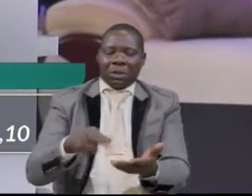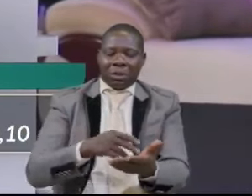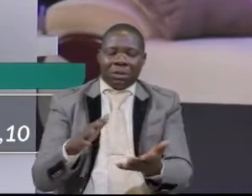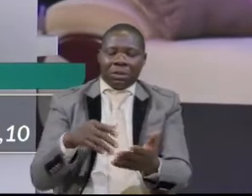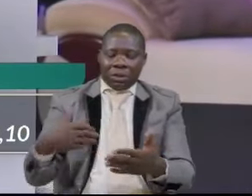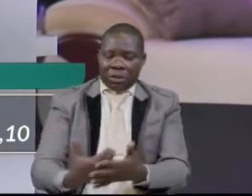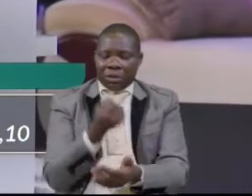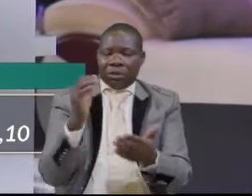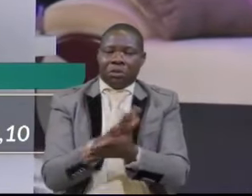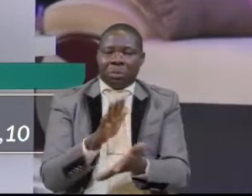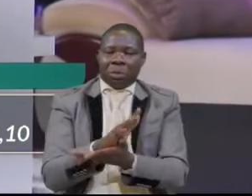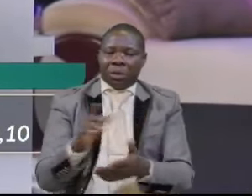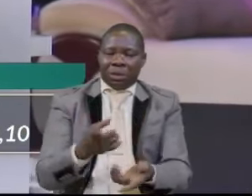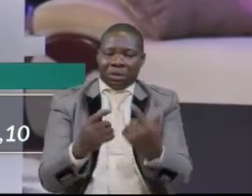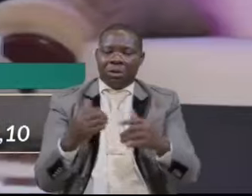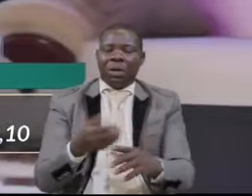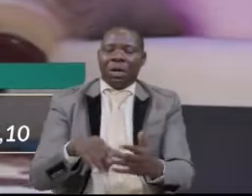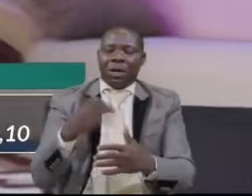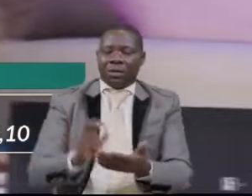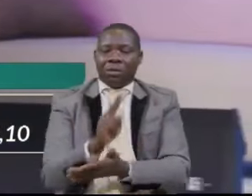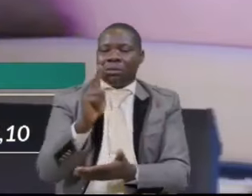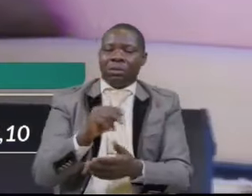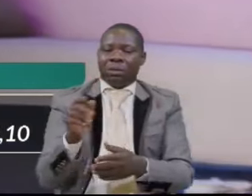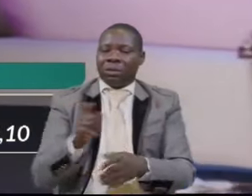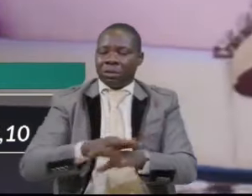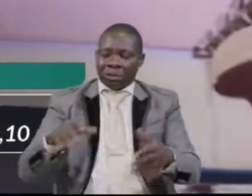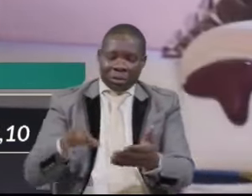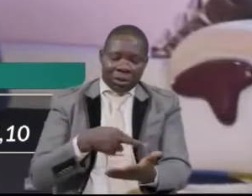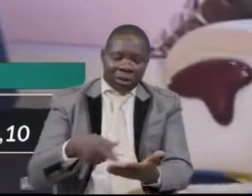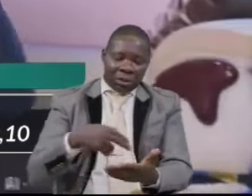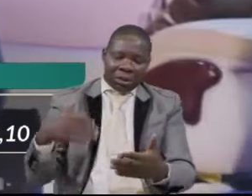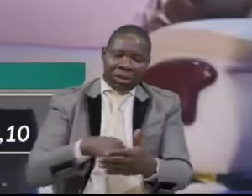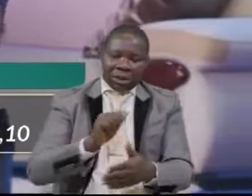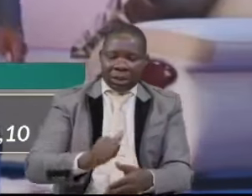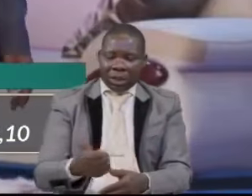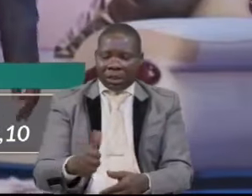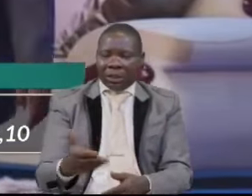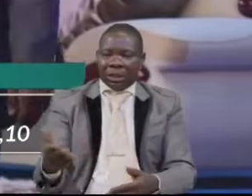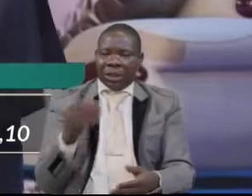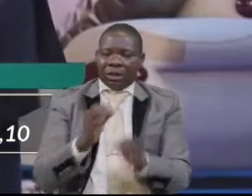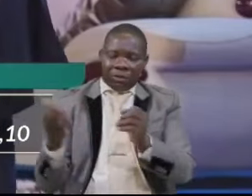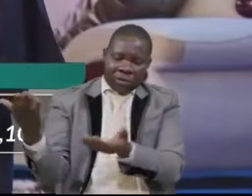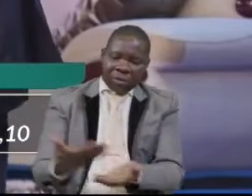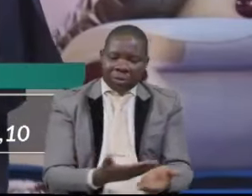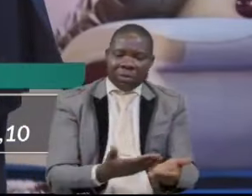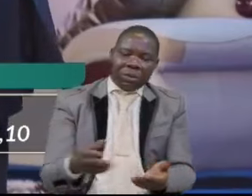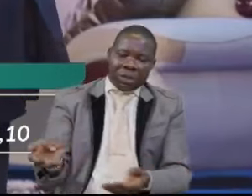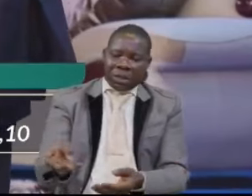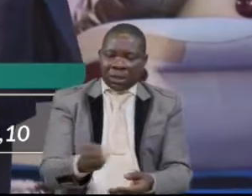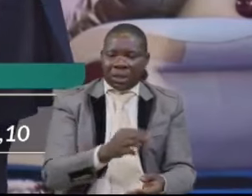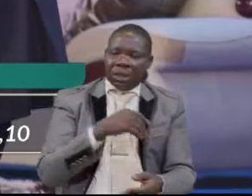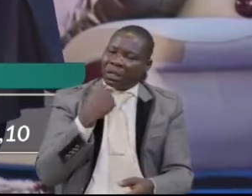college, they won't read anything. And if you bring them together and you say that the exam you took and you had first